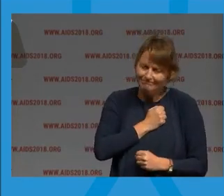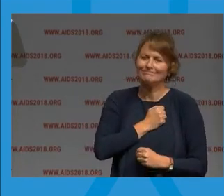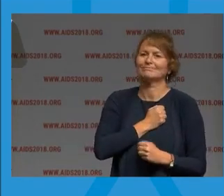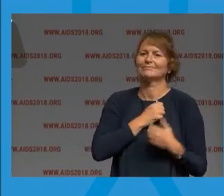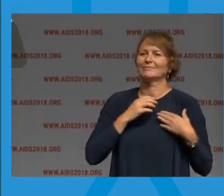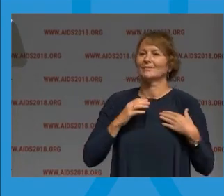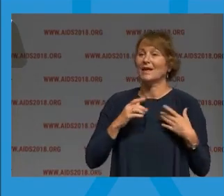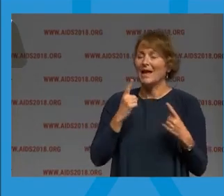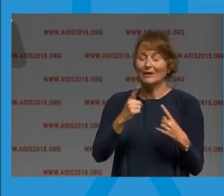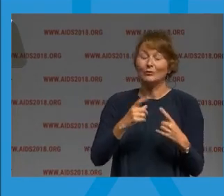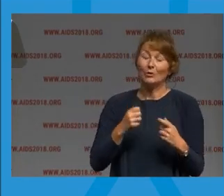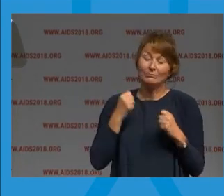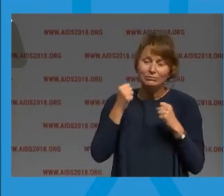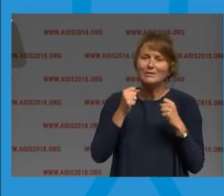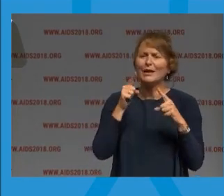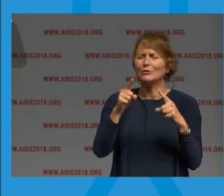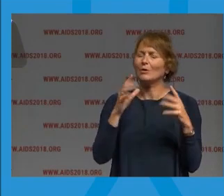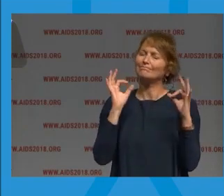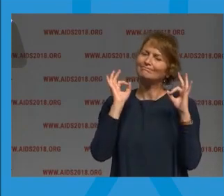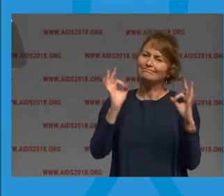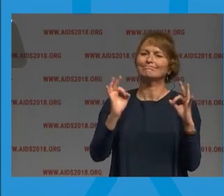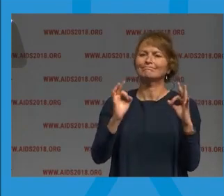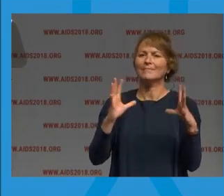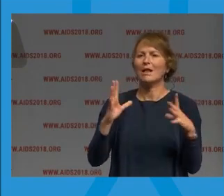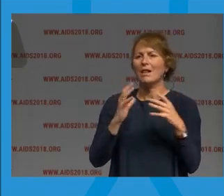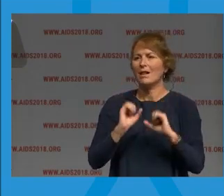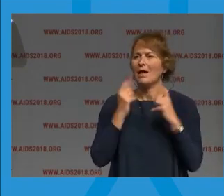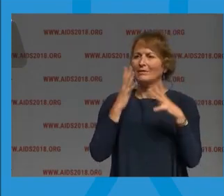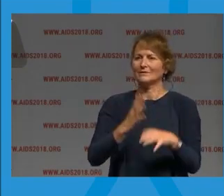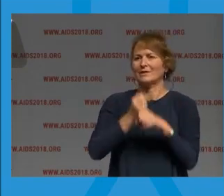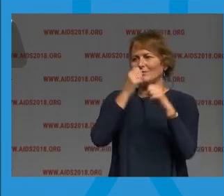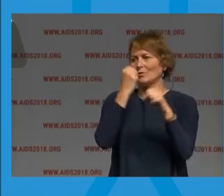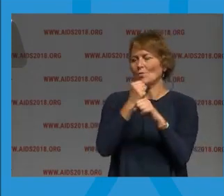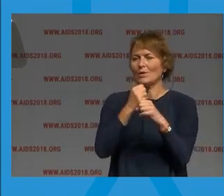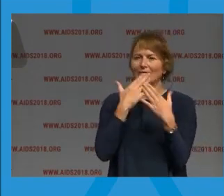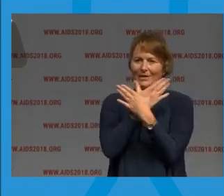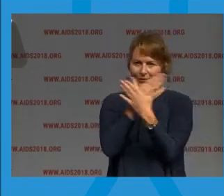your extraordinary life-saving work. Thank you.